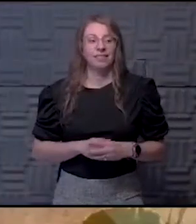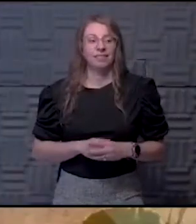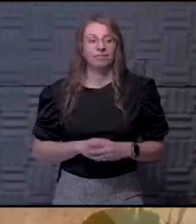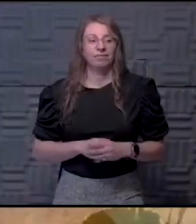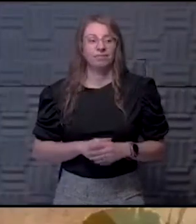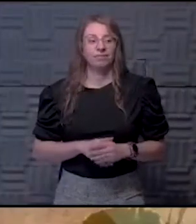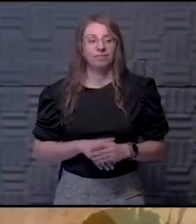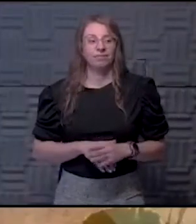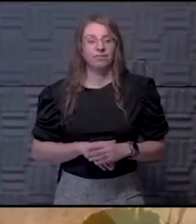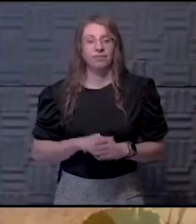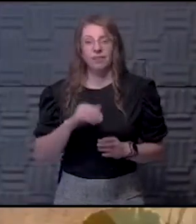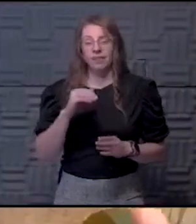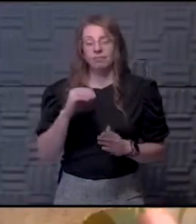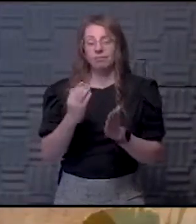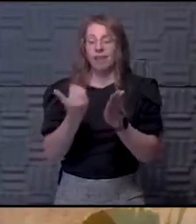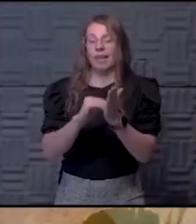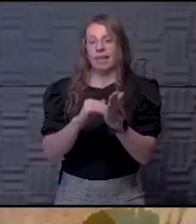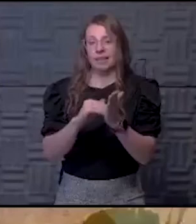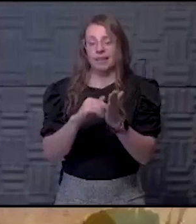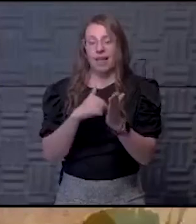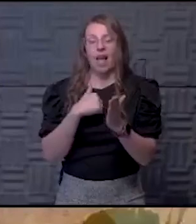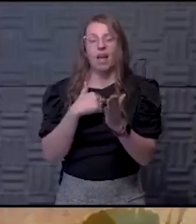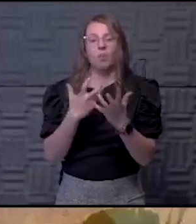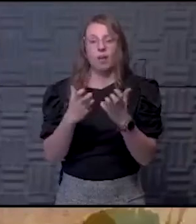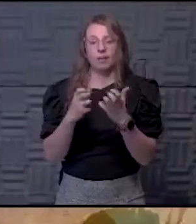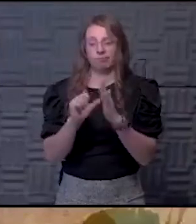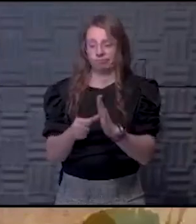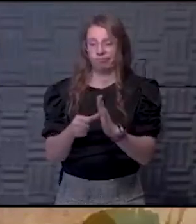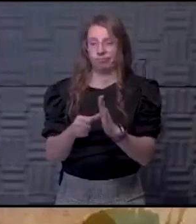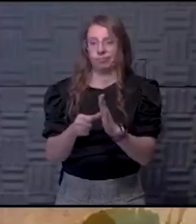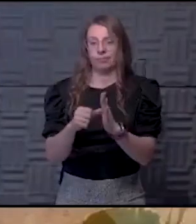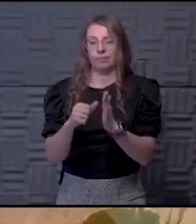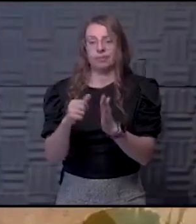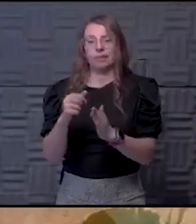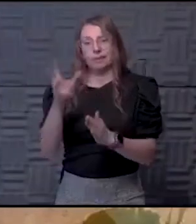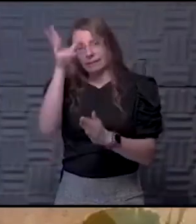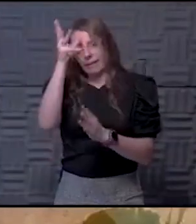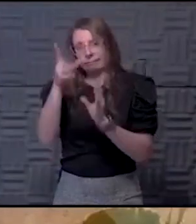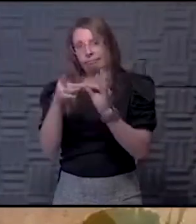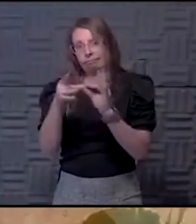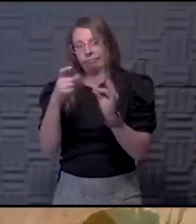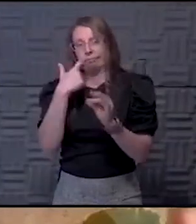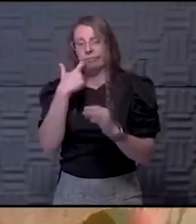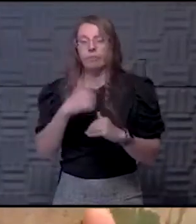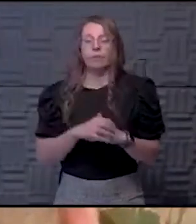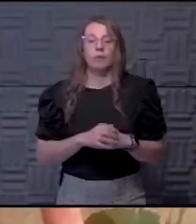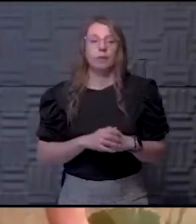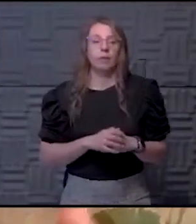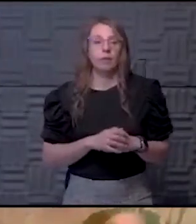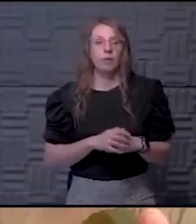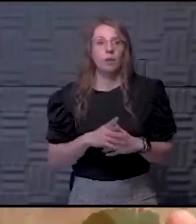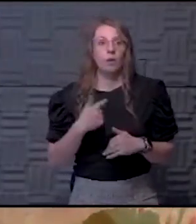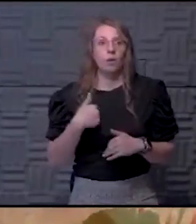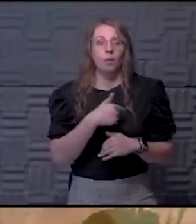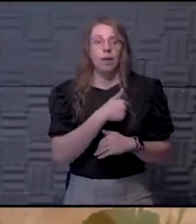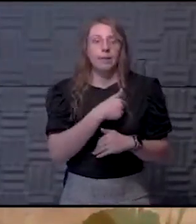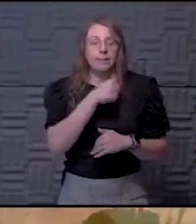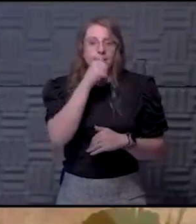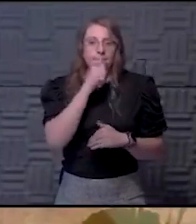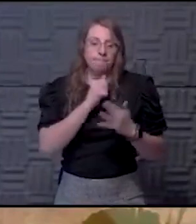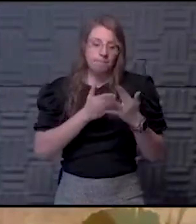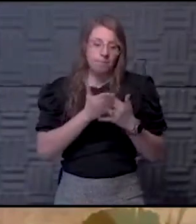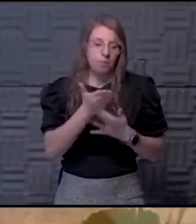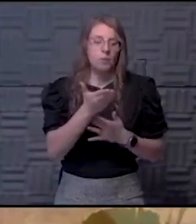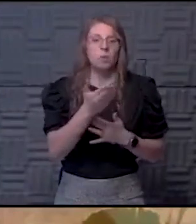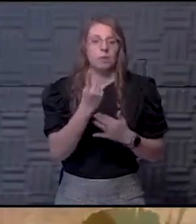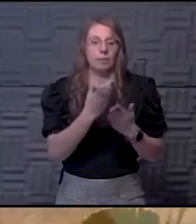I again want to just reiterate everything that my dad just said. When we're going through something like this, one of